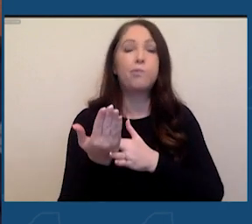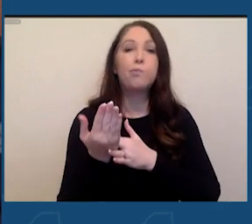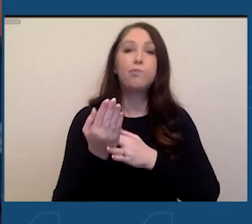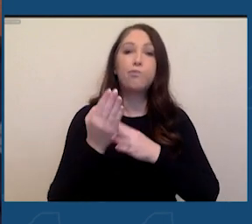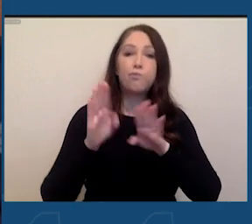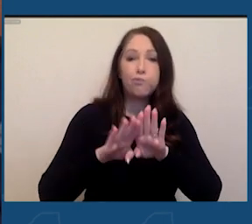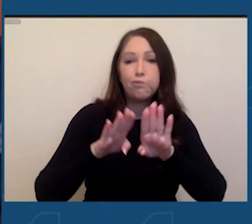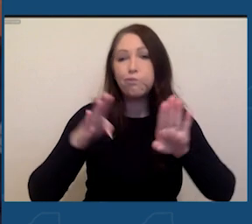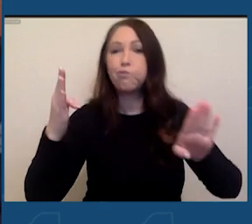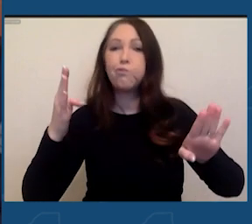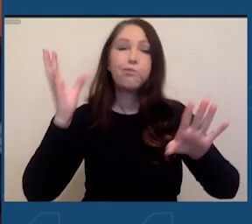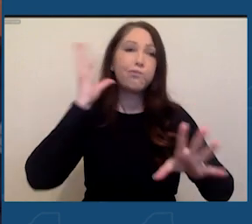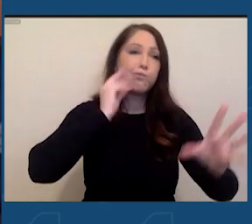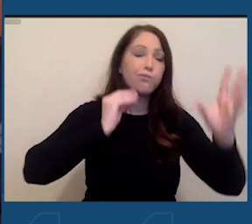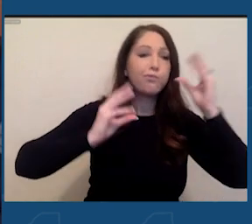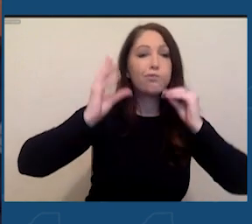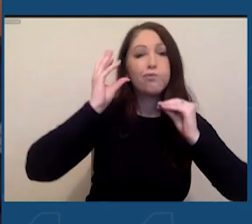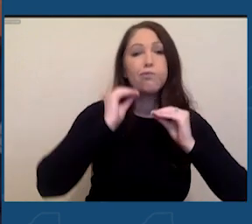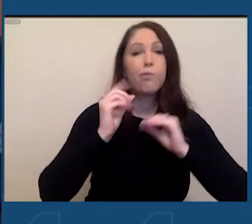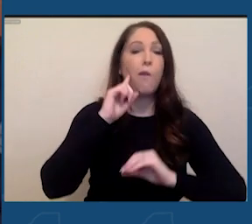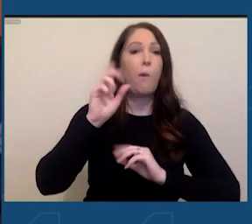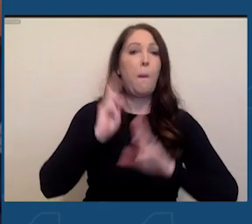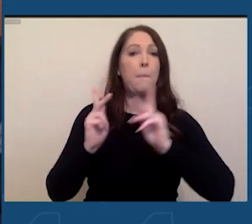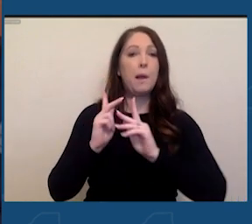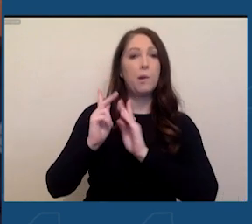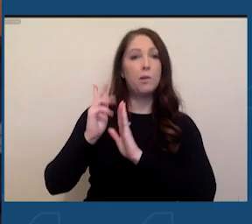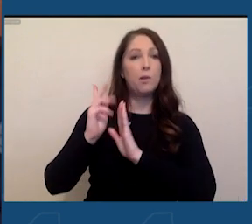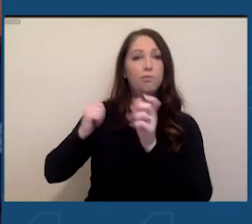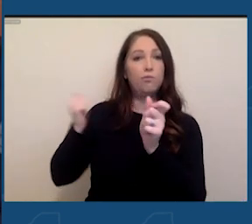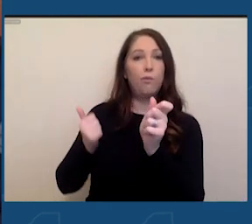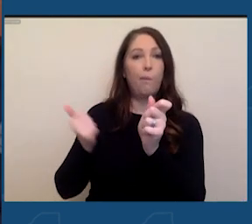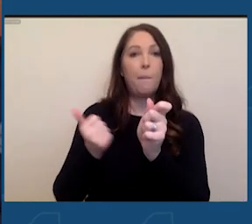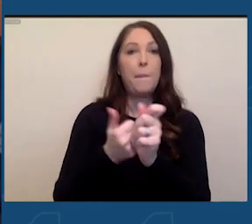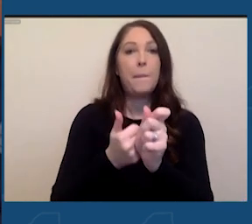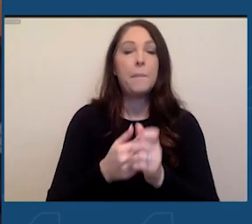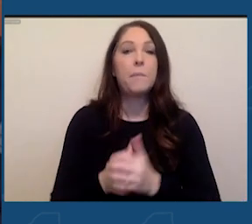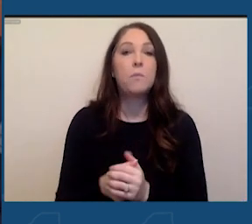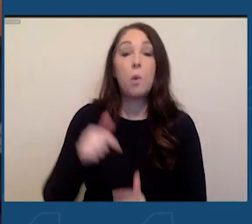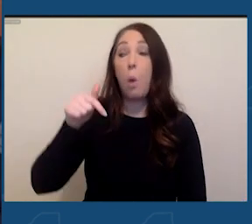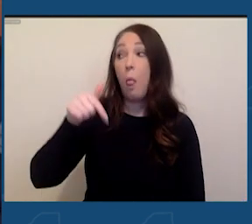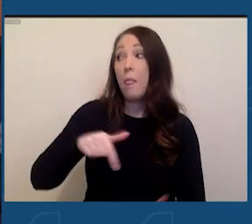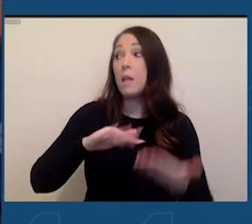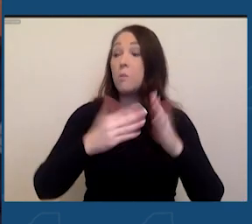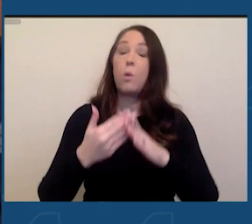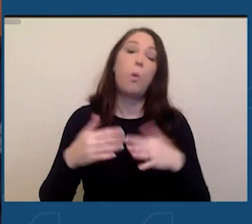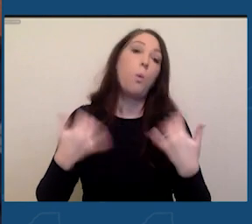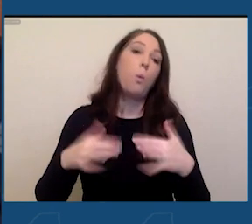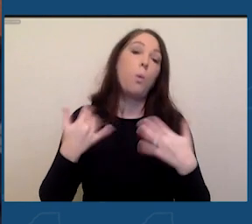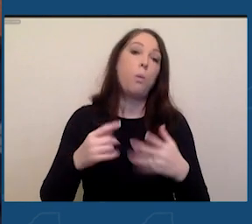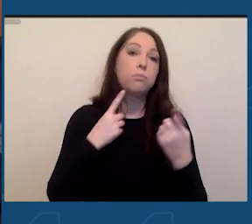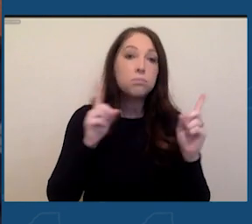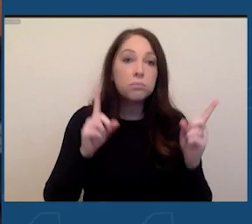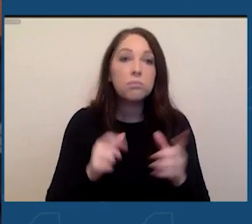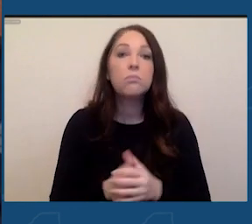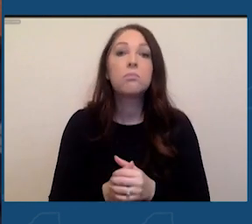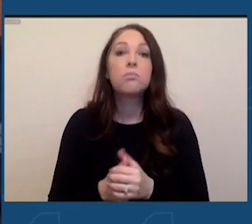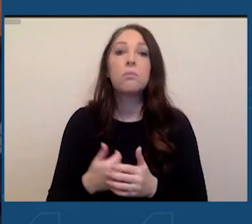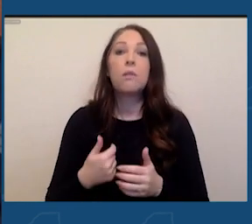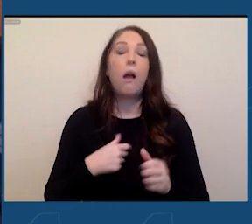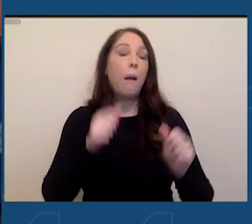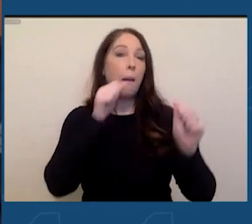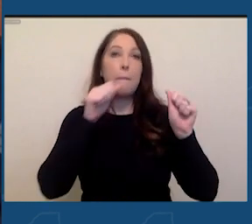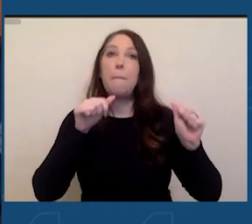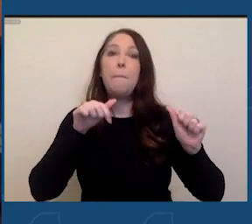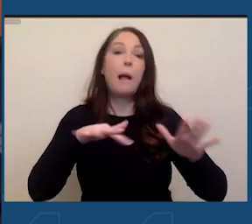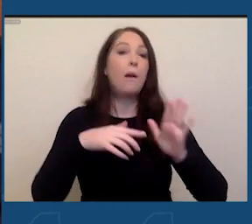behind them. And so this is a wonderful, iconic community, and I'm blessed to represent a district that has El Barrio, it